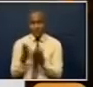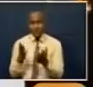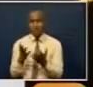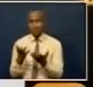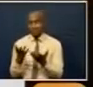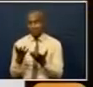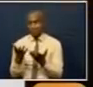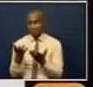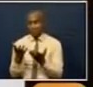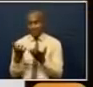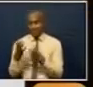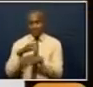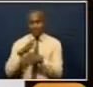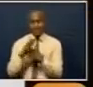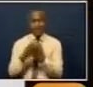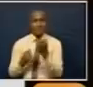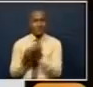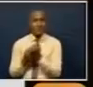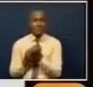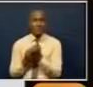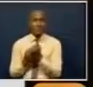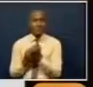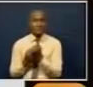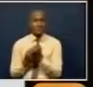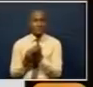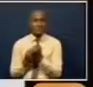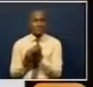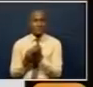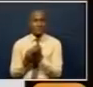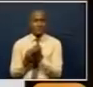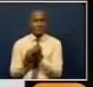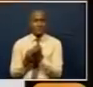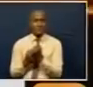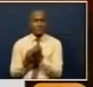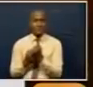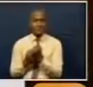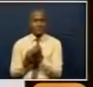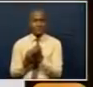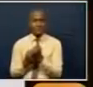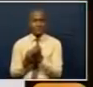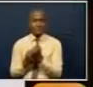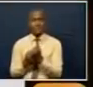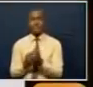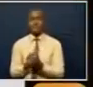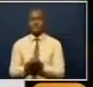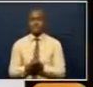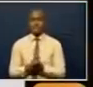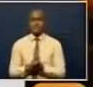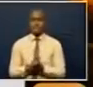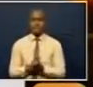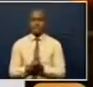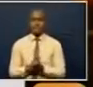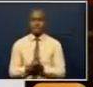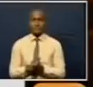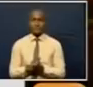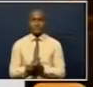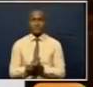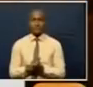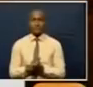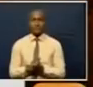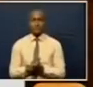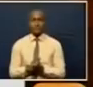Yeah. But Jeff, if everything we do is with the focus of what votes am I getting and what am I losing, then you will not deliver as a leader.